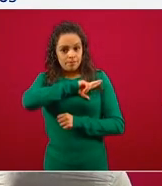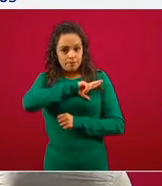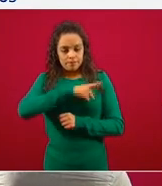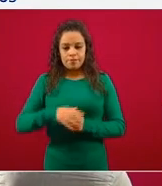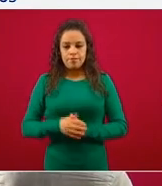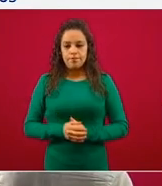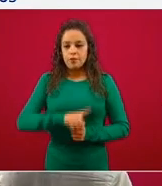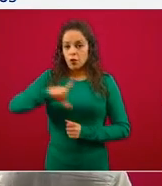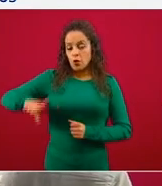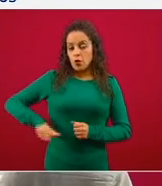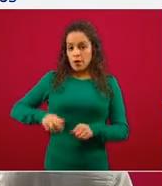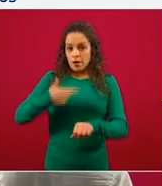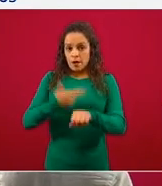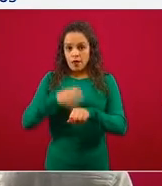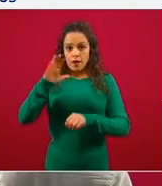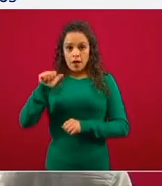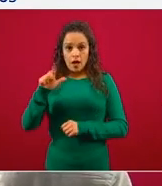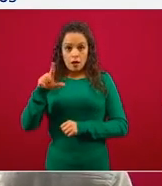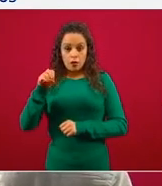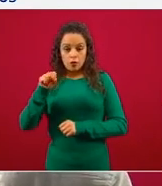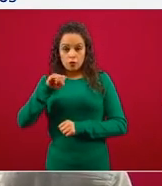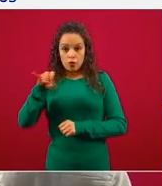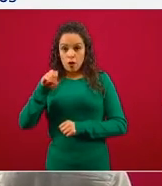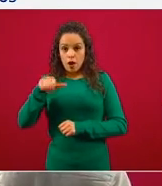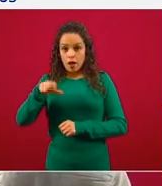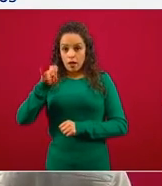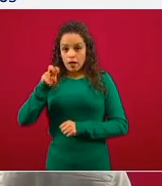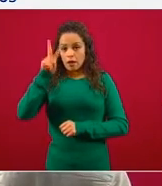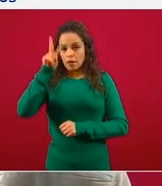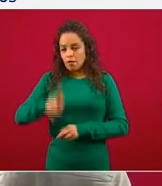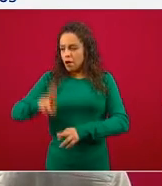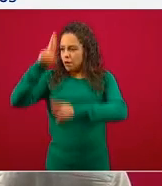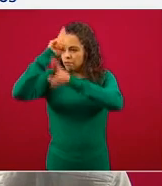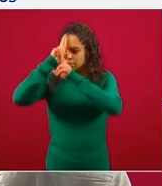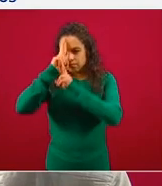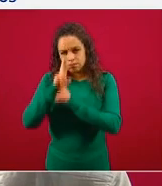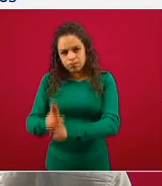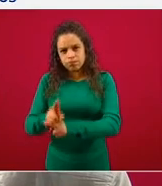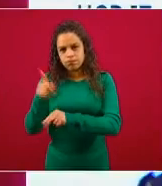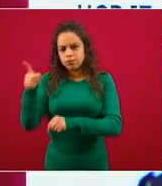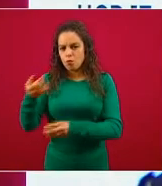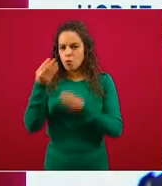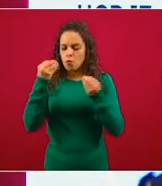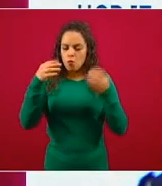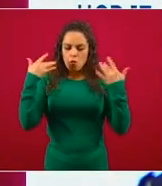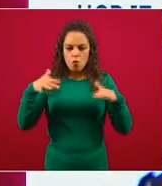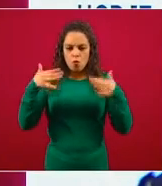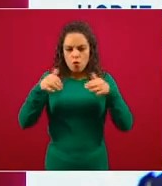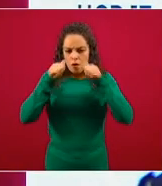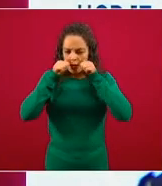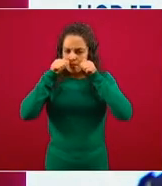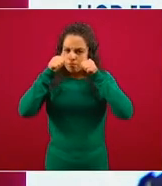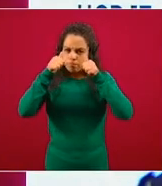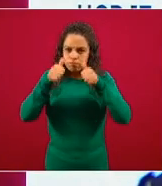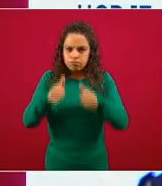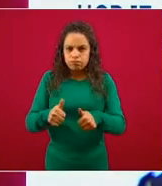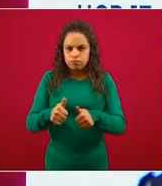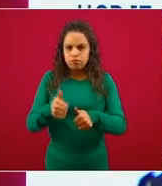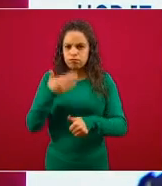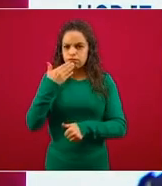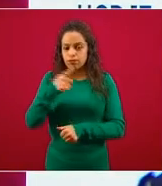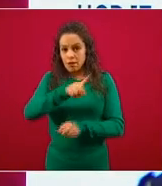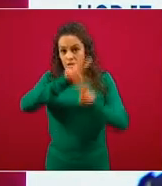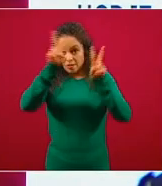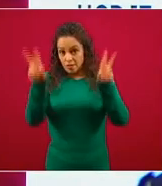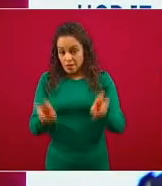sector into the private sector, either from doctors, from patients, from public hospitals into private hospitals. And this